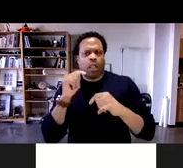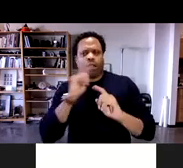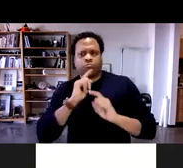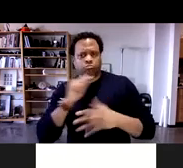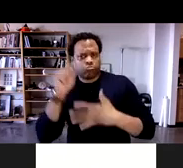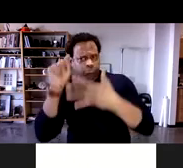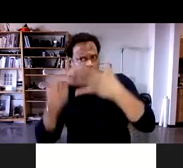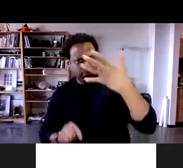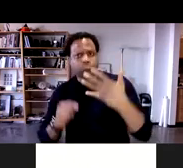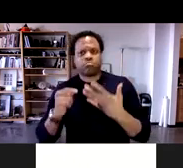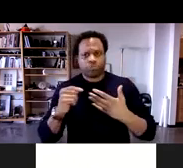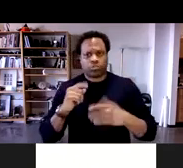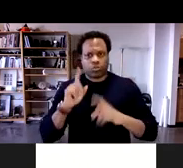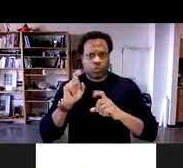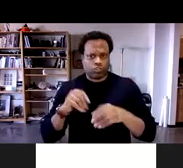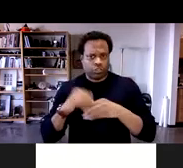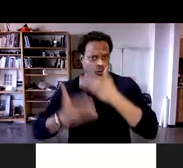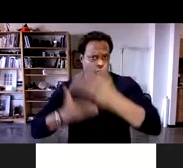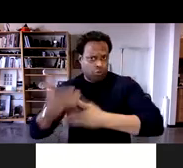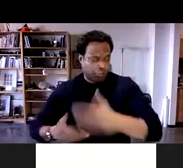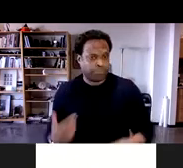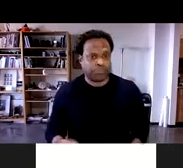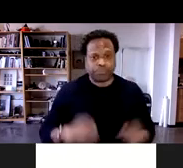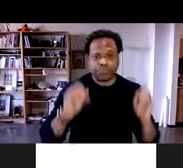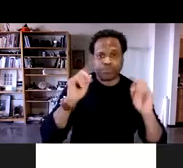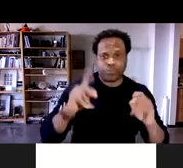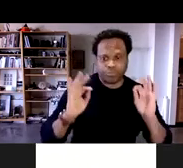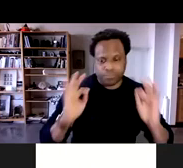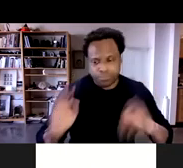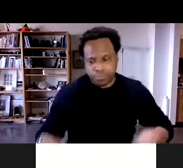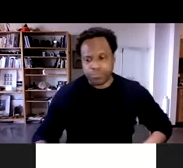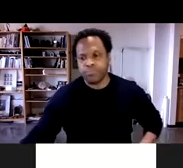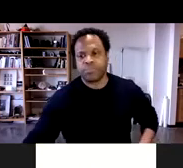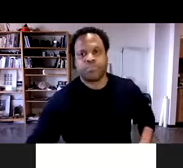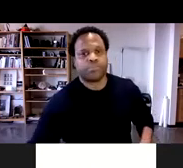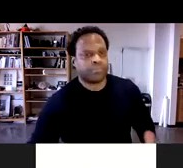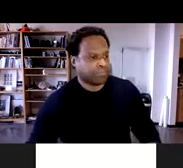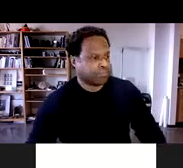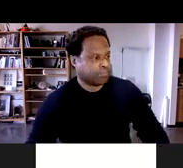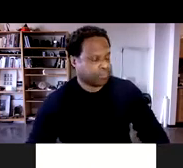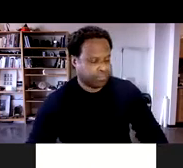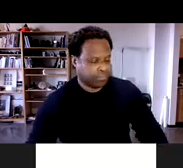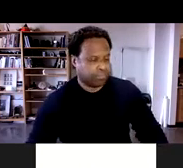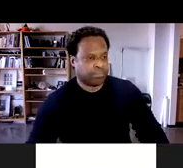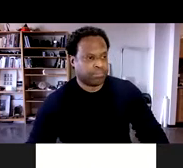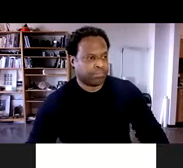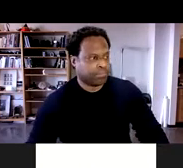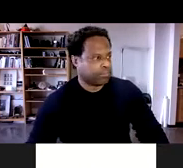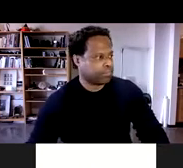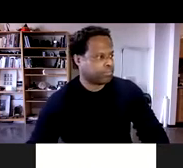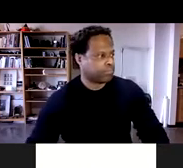And then at the end, we'll try to make sure we answer all those questions at the end, like I said.